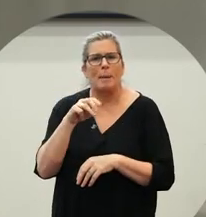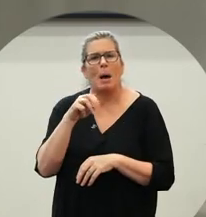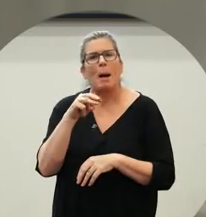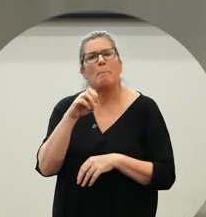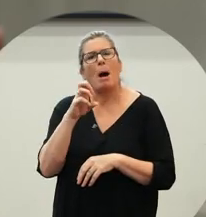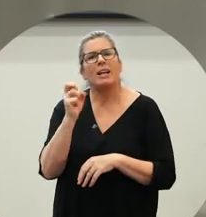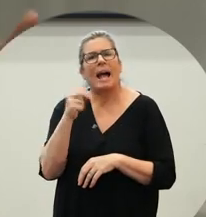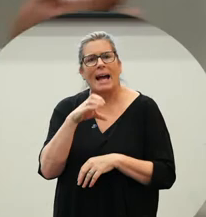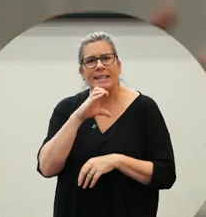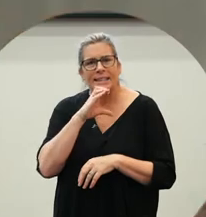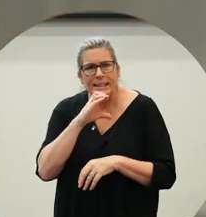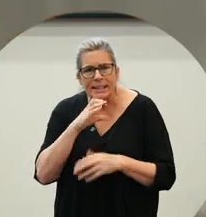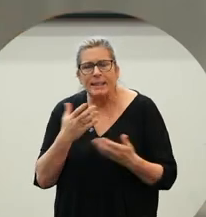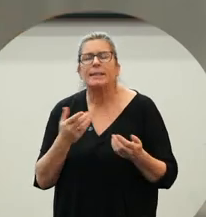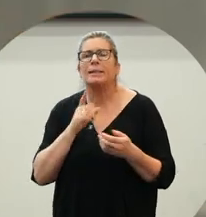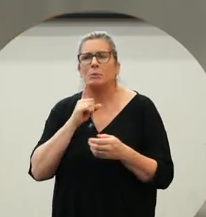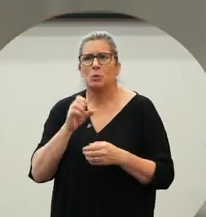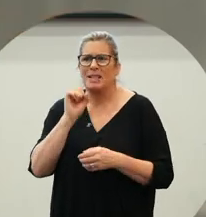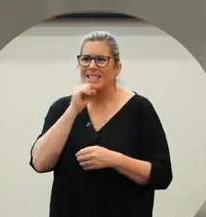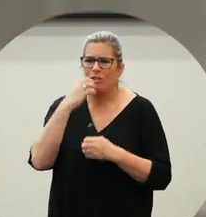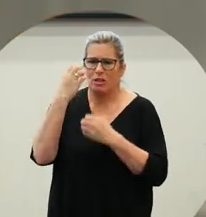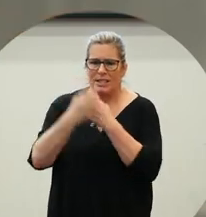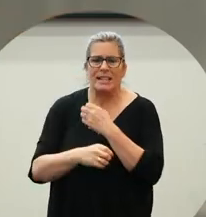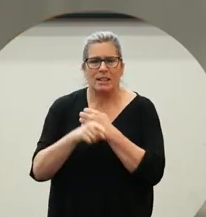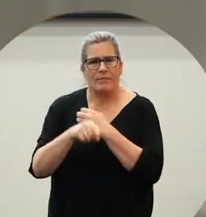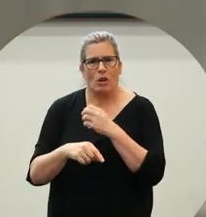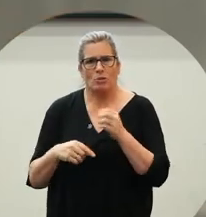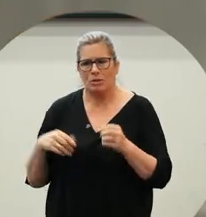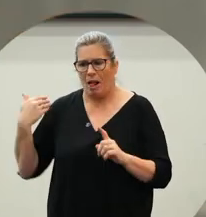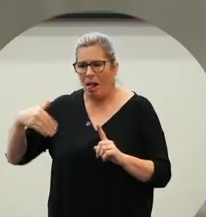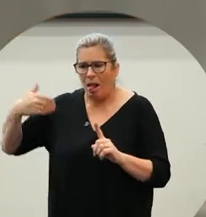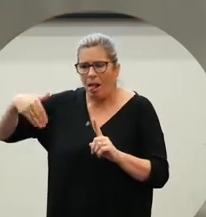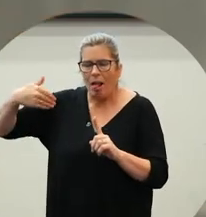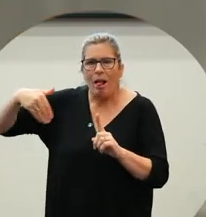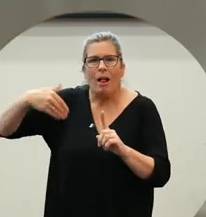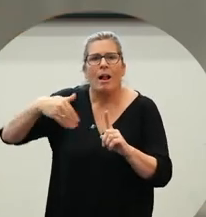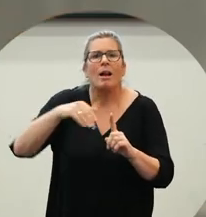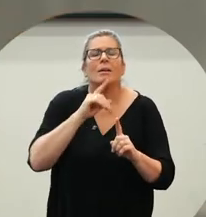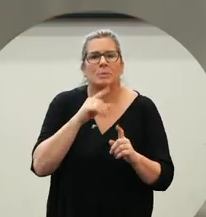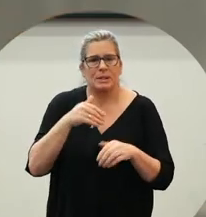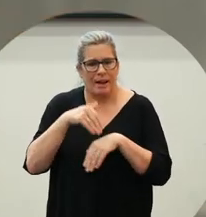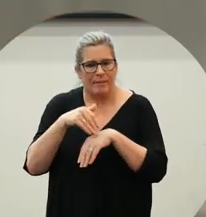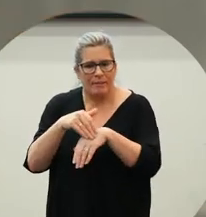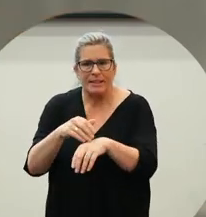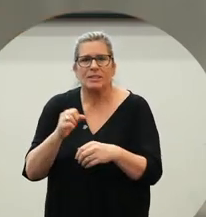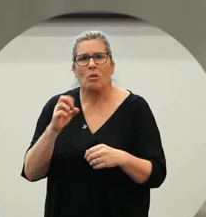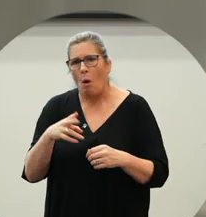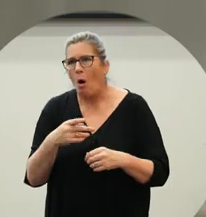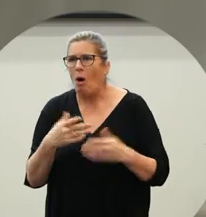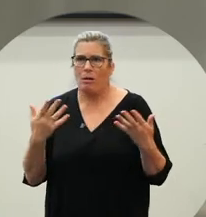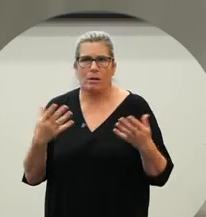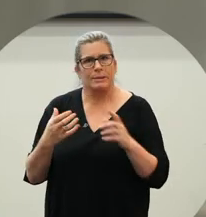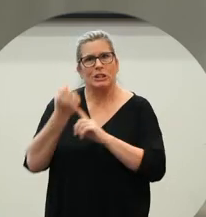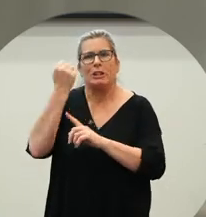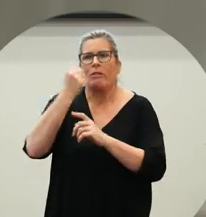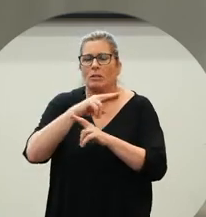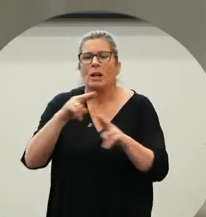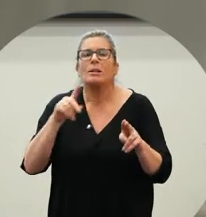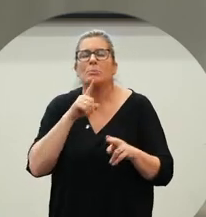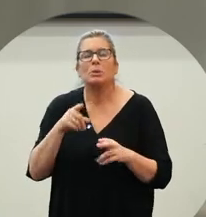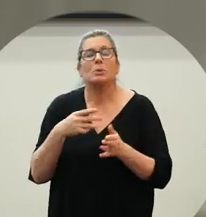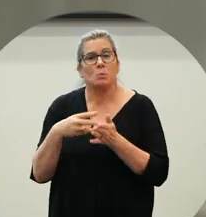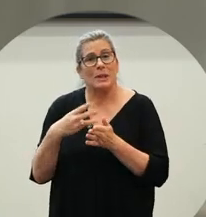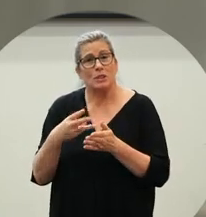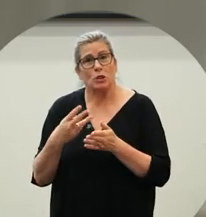of the business, that whatever else you say about these capers and escapades earlier on and the effectiveness or lack of it. But when she was getting into